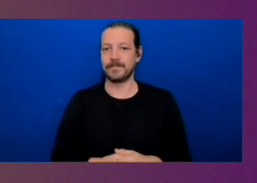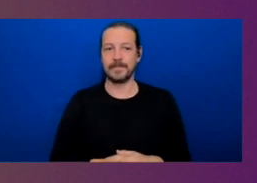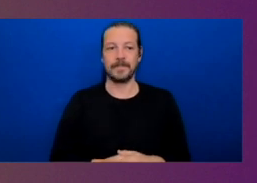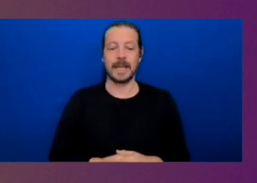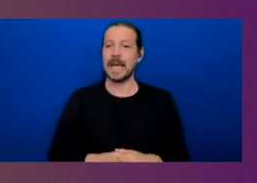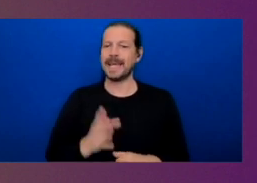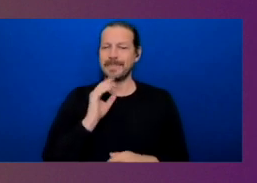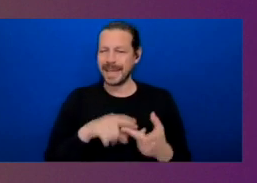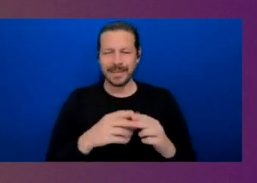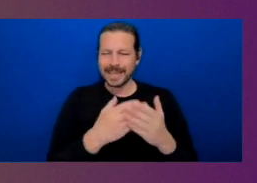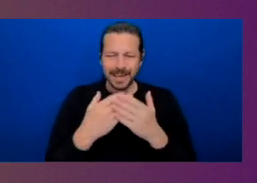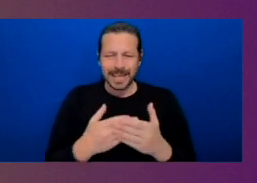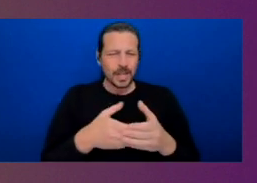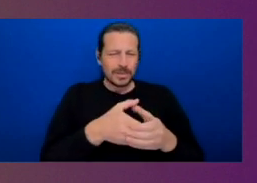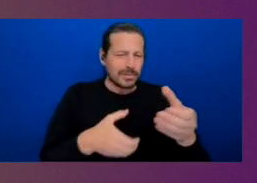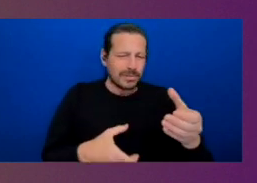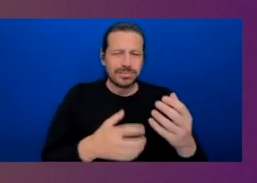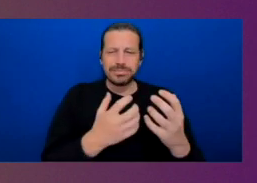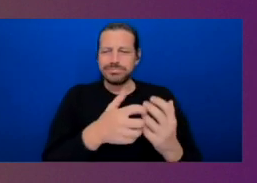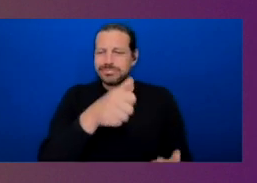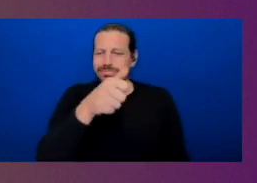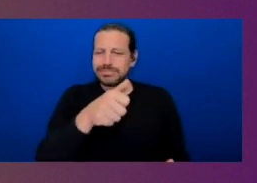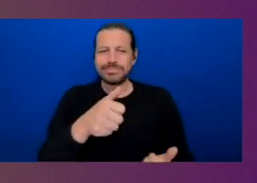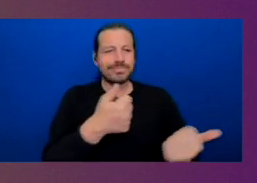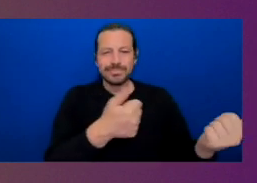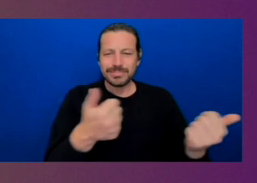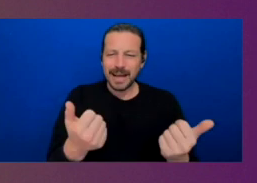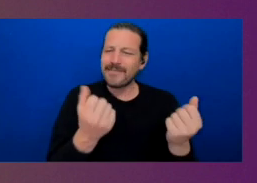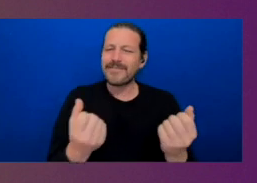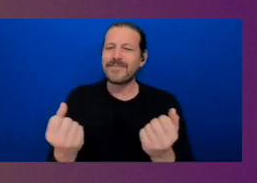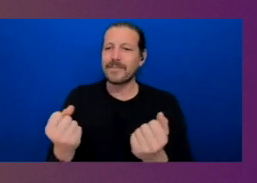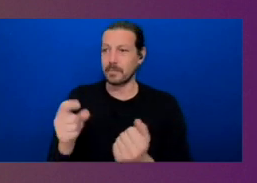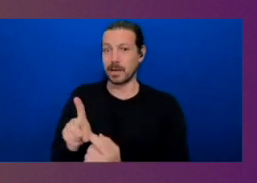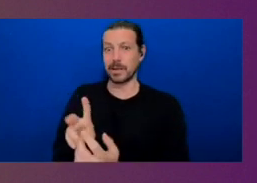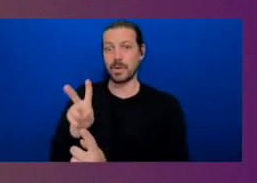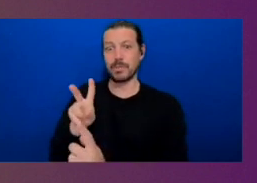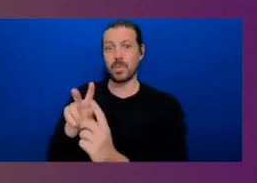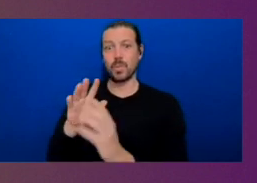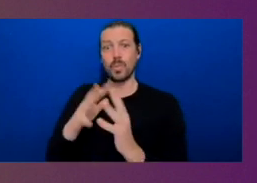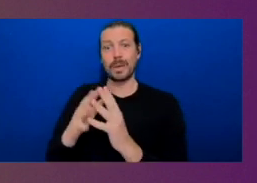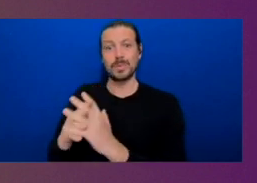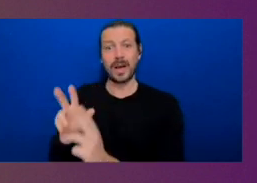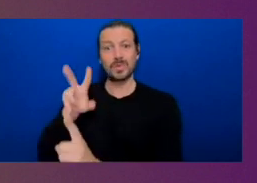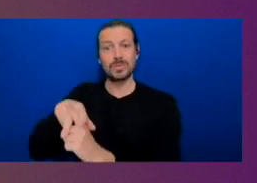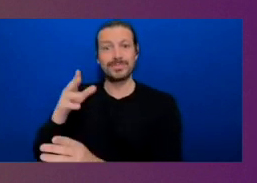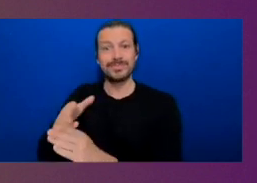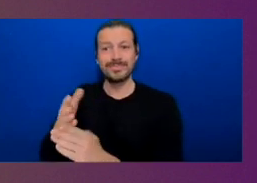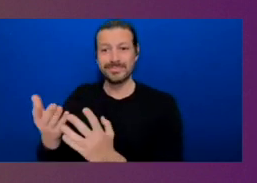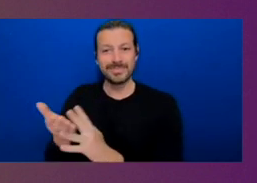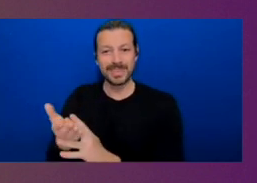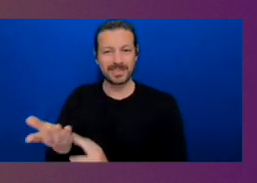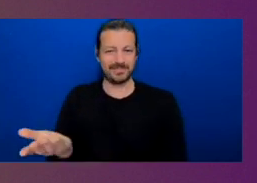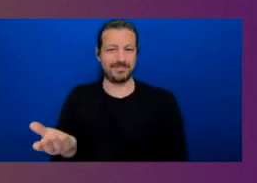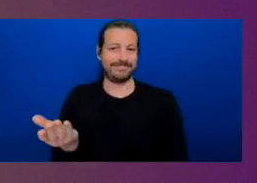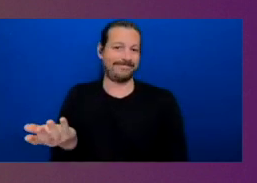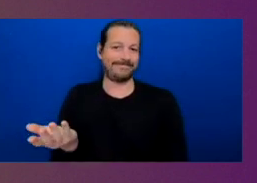degrees you've got if the website that you need to apply for the job that you want is not accessible. It's just as simple as that. So we've